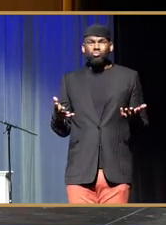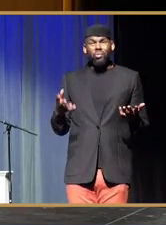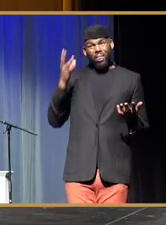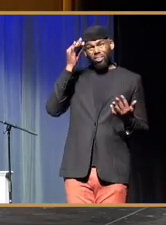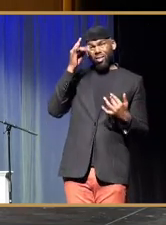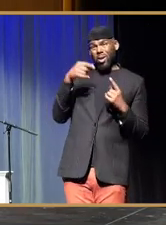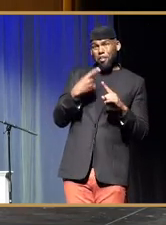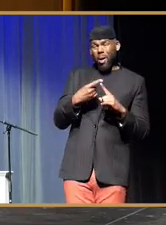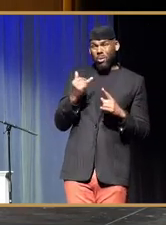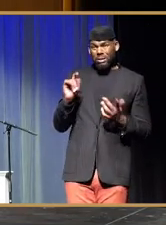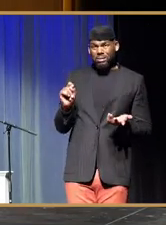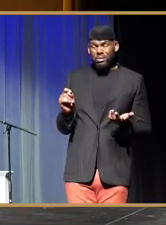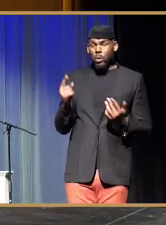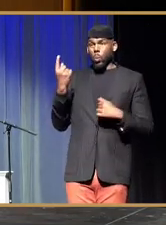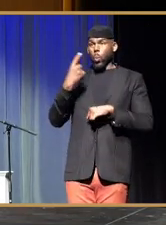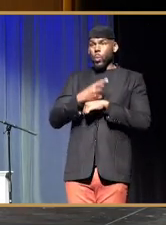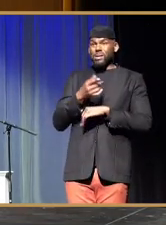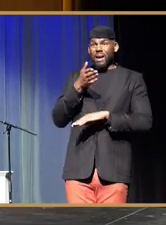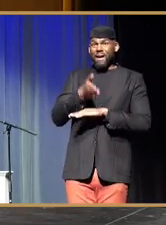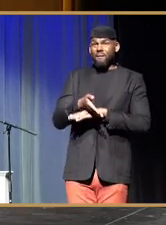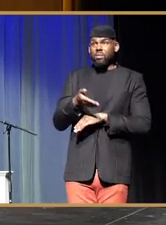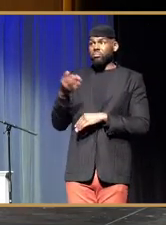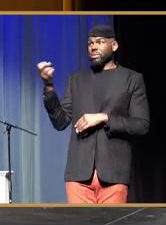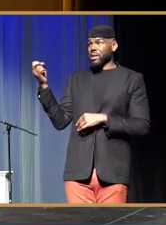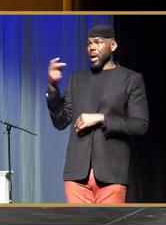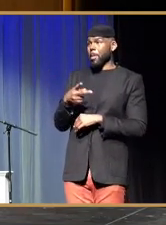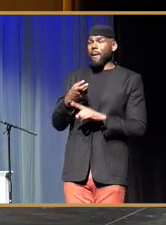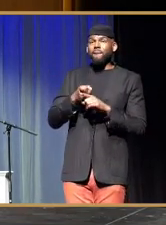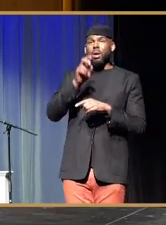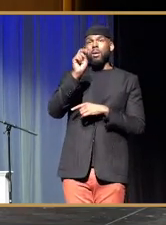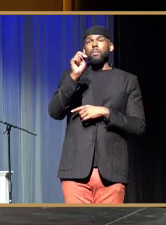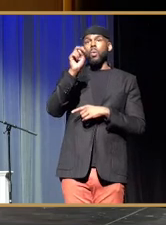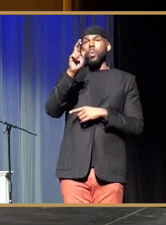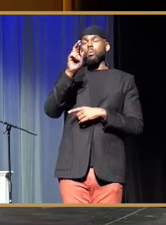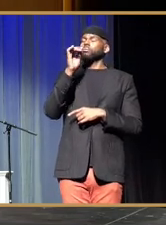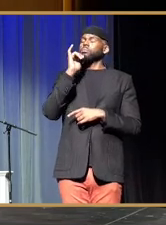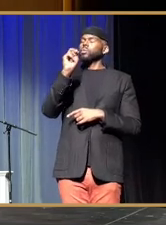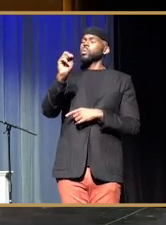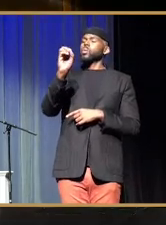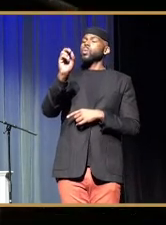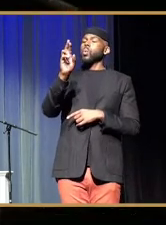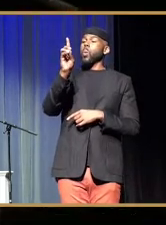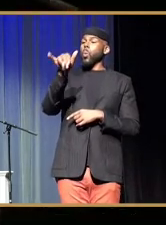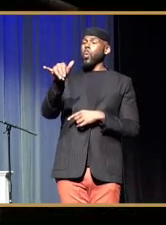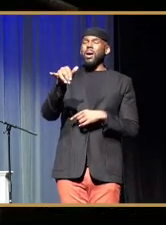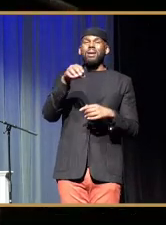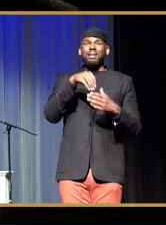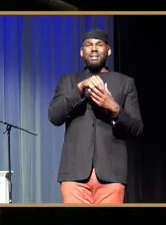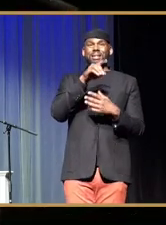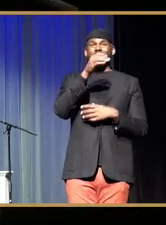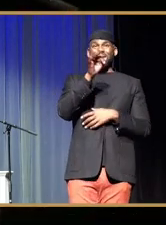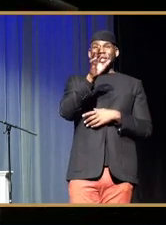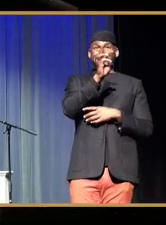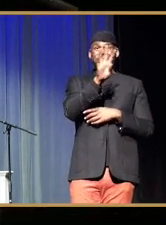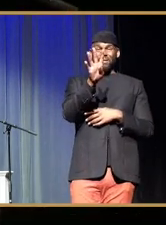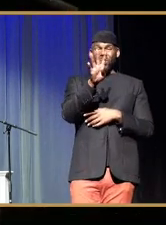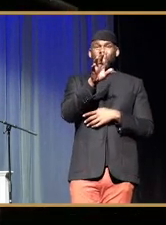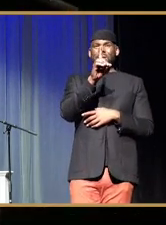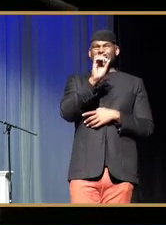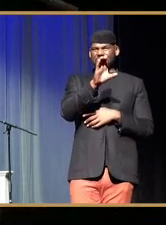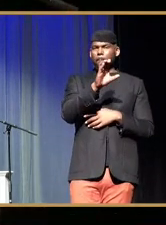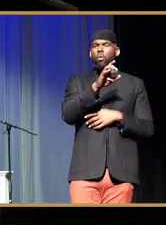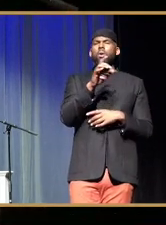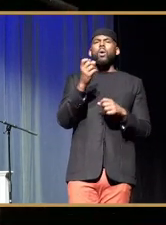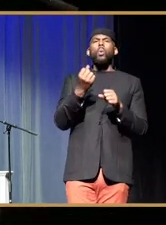it. Just a day after returning home from Norway in December 1964, after winning the